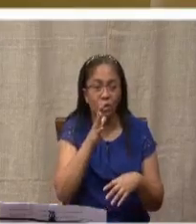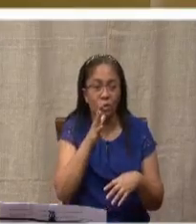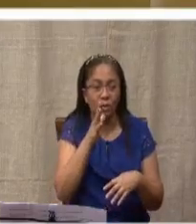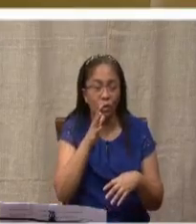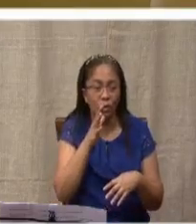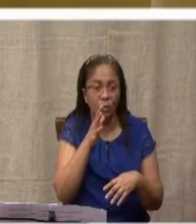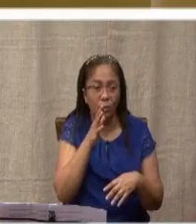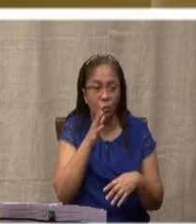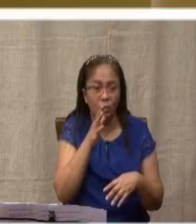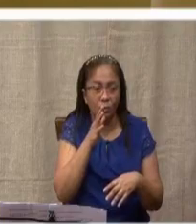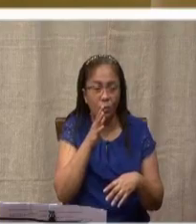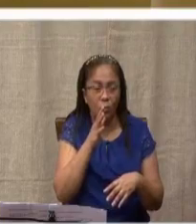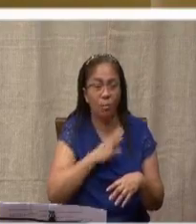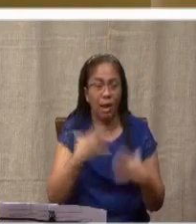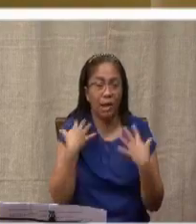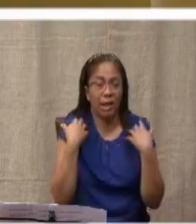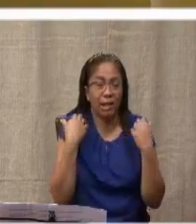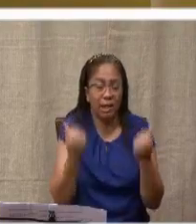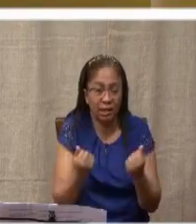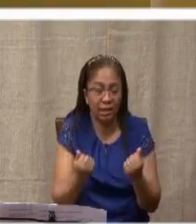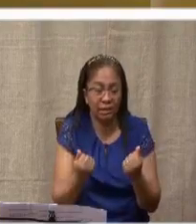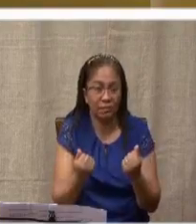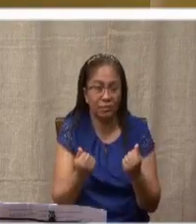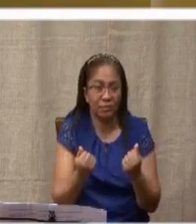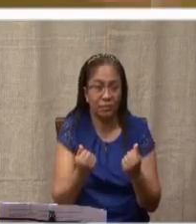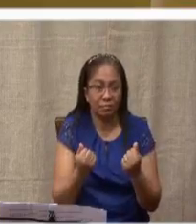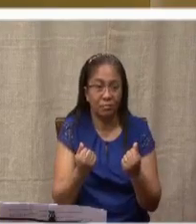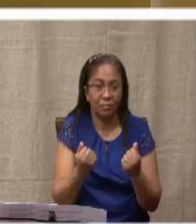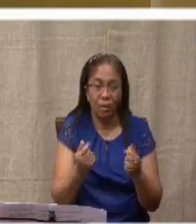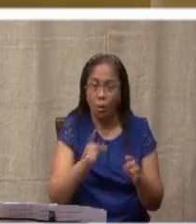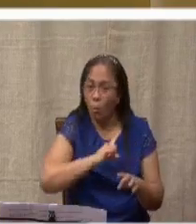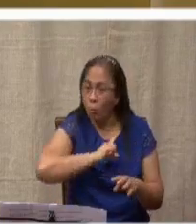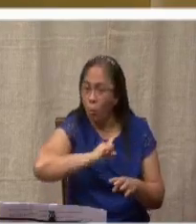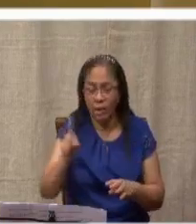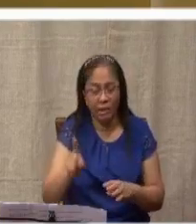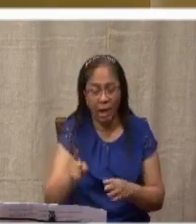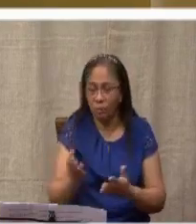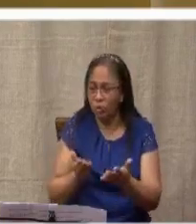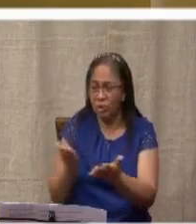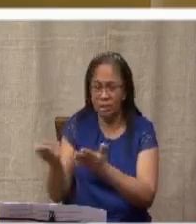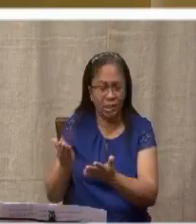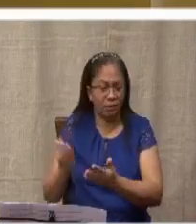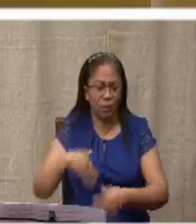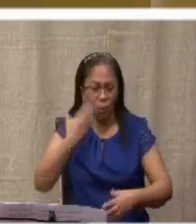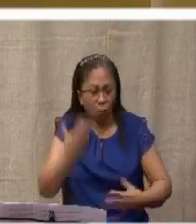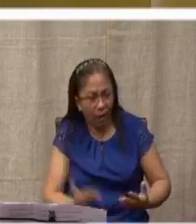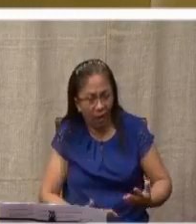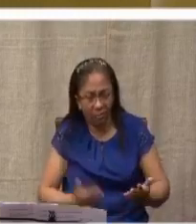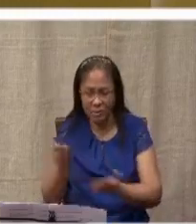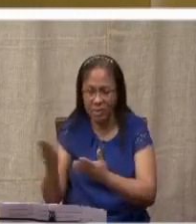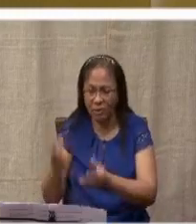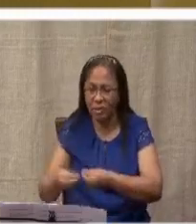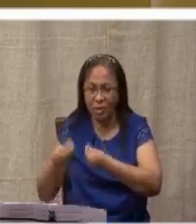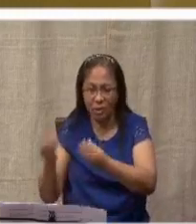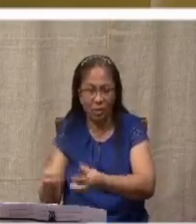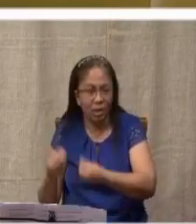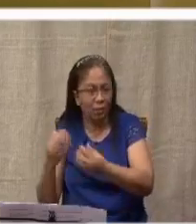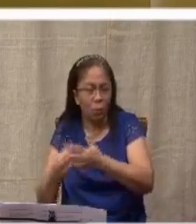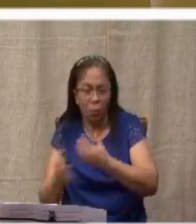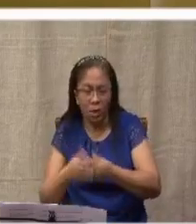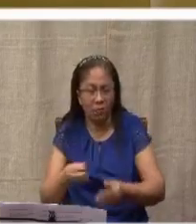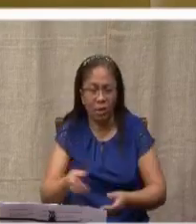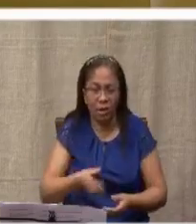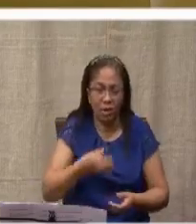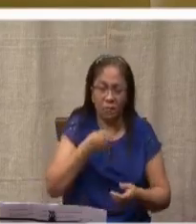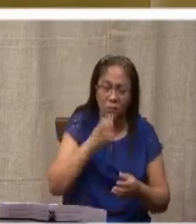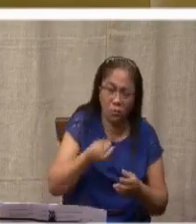she starts to serve and wait on them and ensure they have the meal and ensure they have all that they need and all the other things that are required